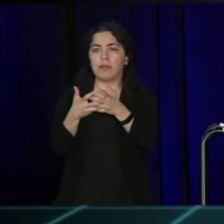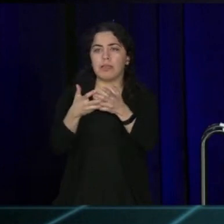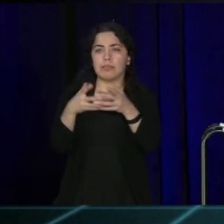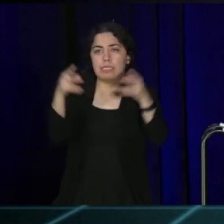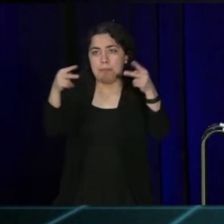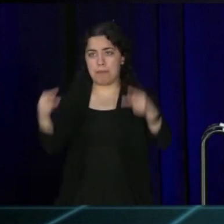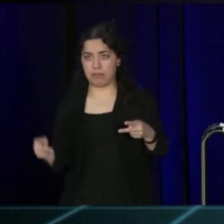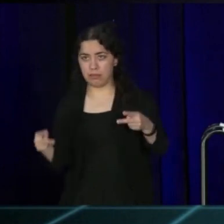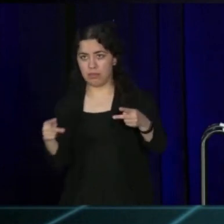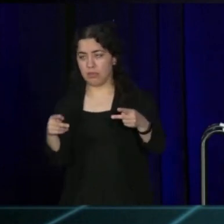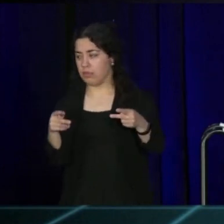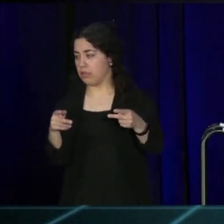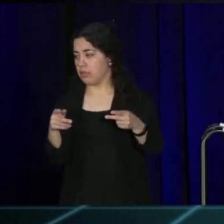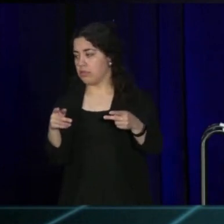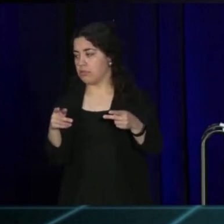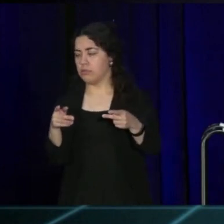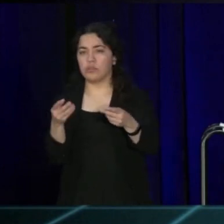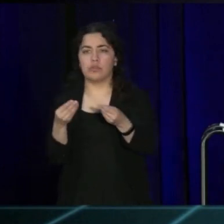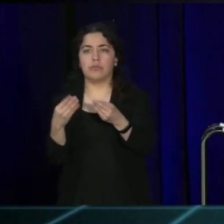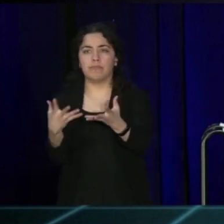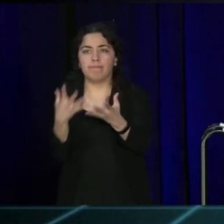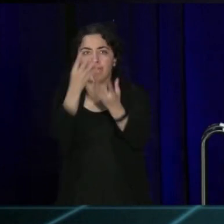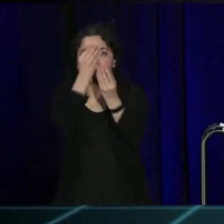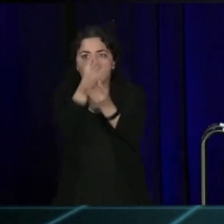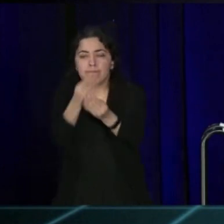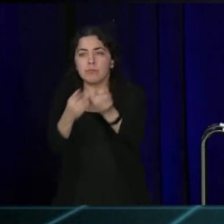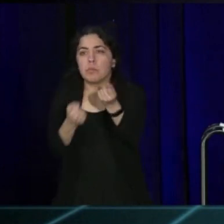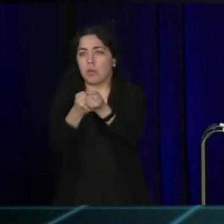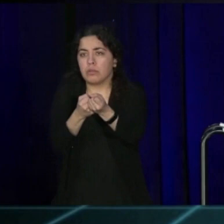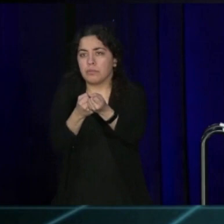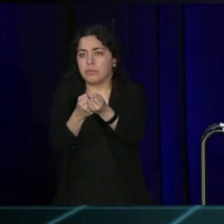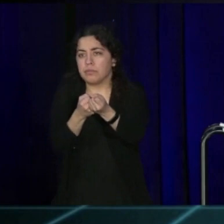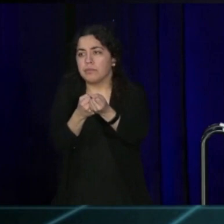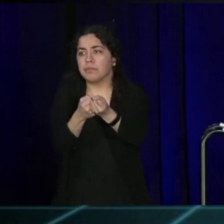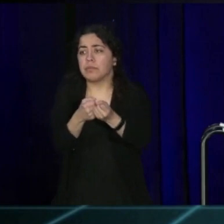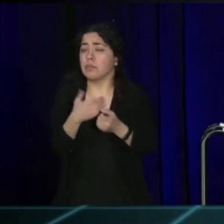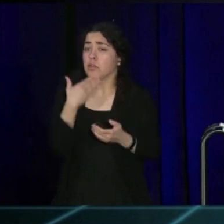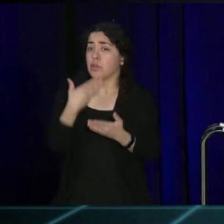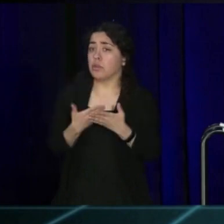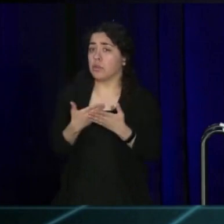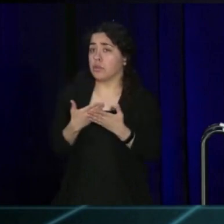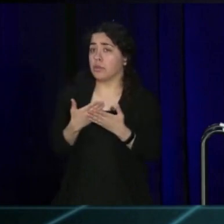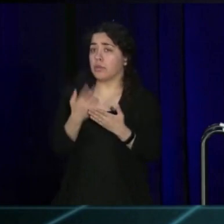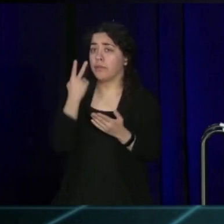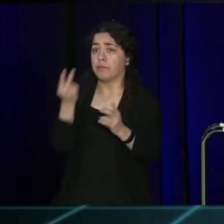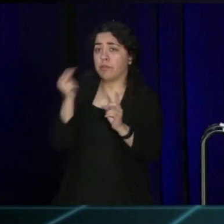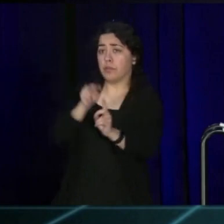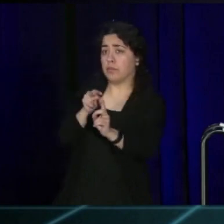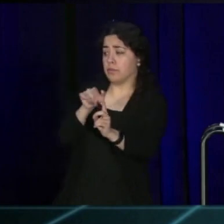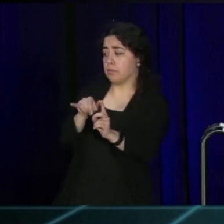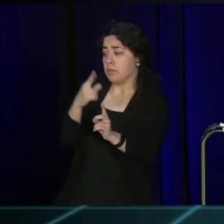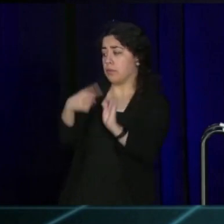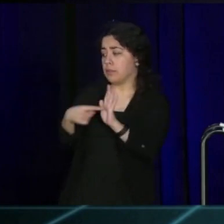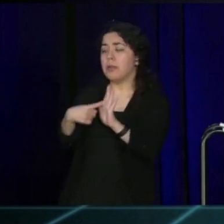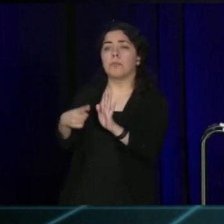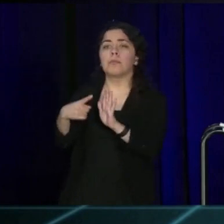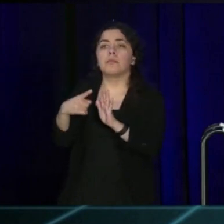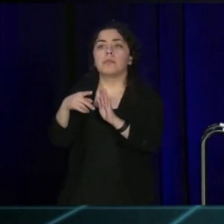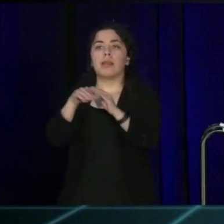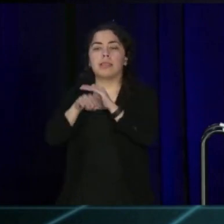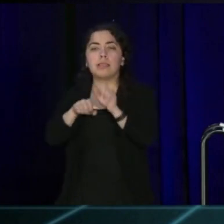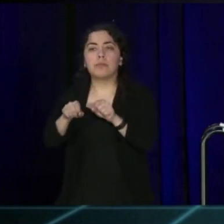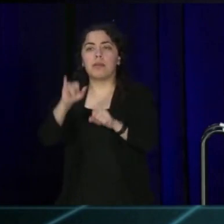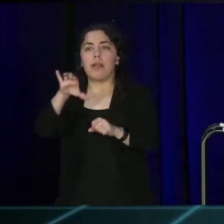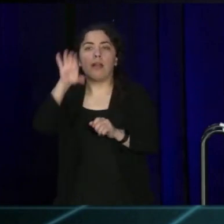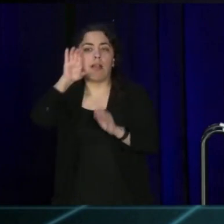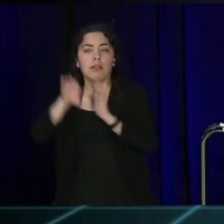to have better semantic support. And there are a lot of really good use cases for it. For example, implementing accessible icon buttons where you can